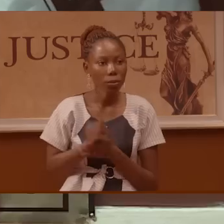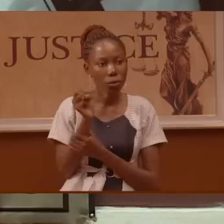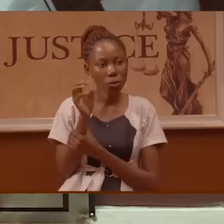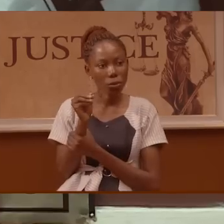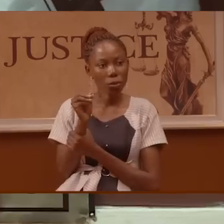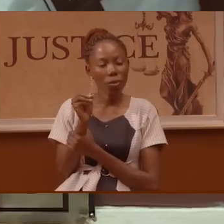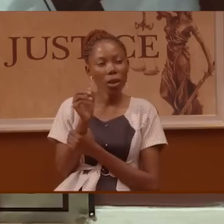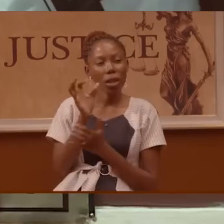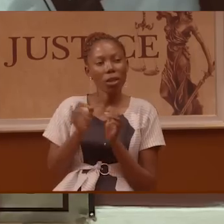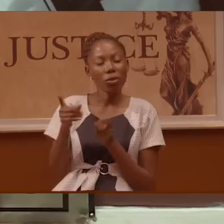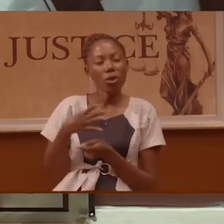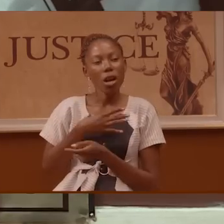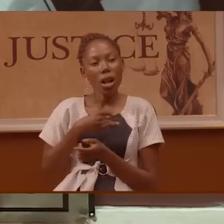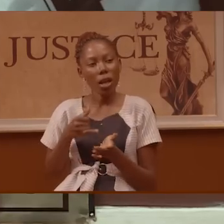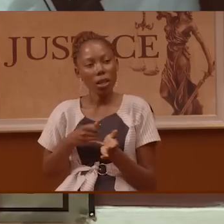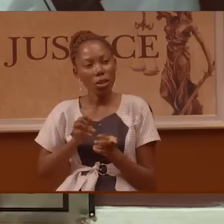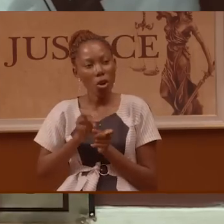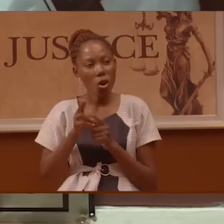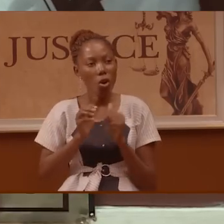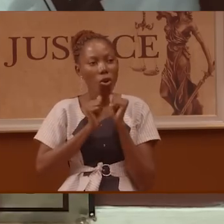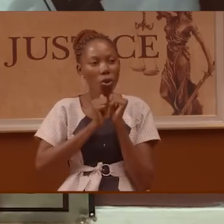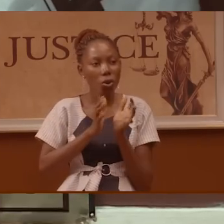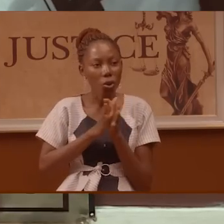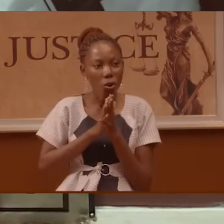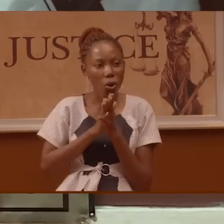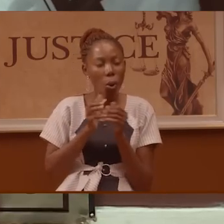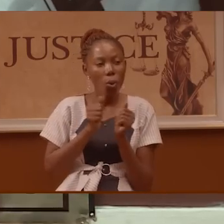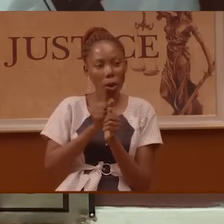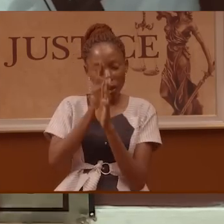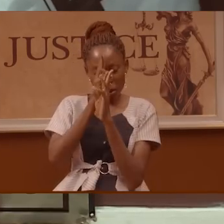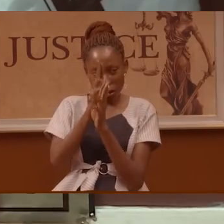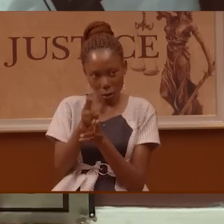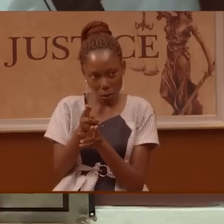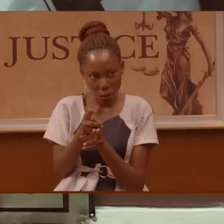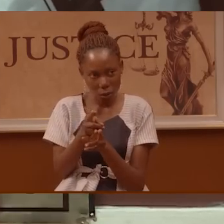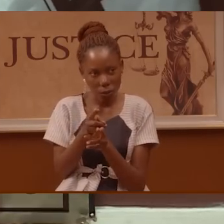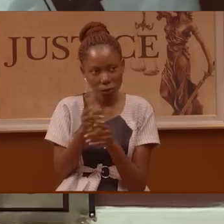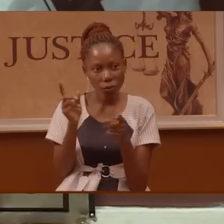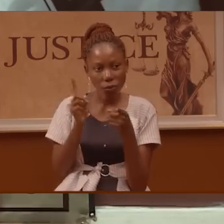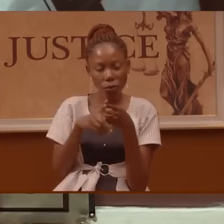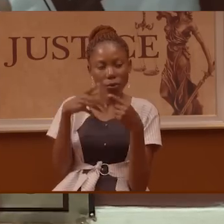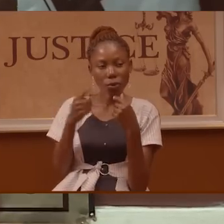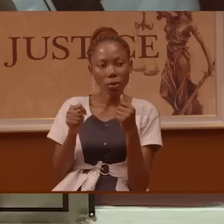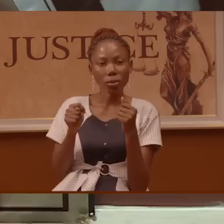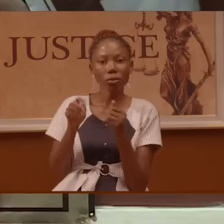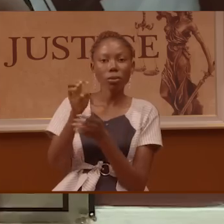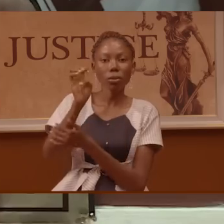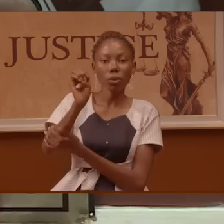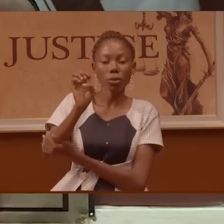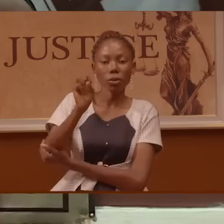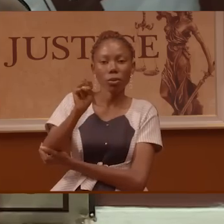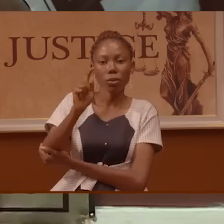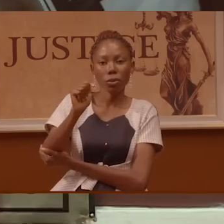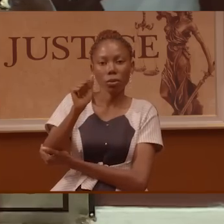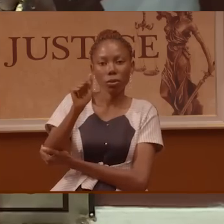So whether you like it or not, with respect to the estate, for you to be able to manage, all of you, manage